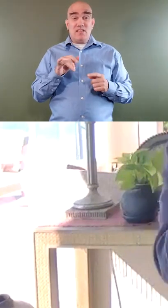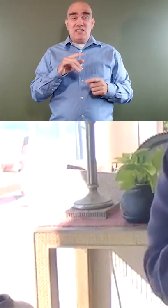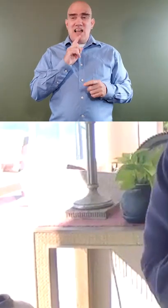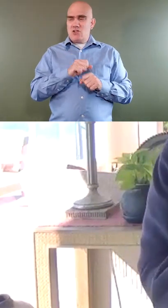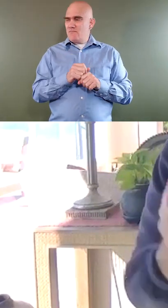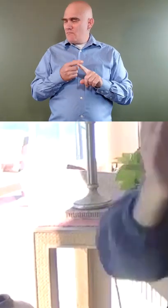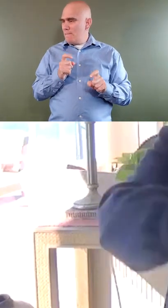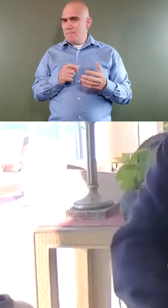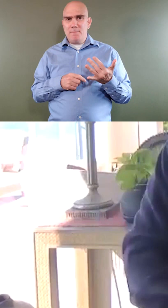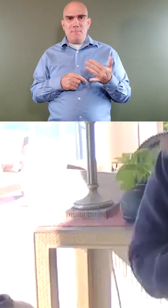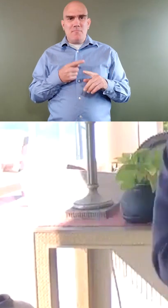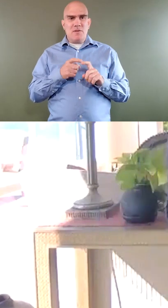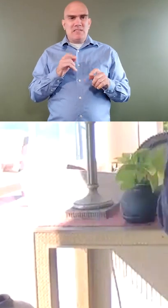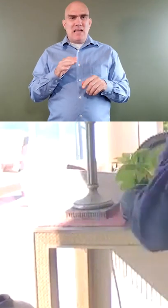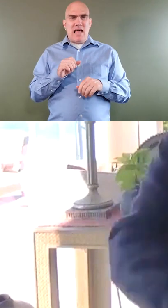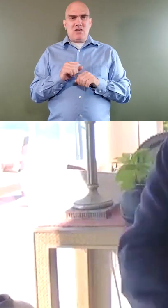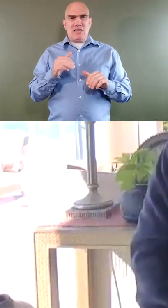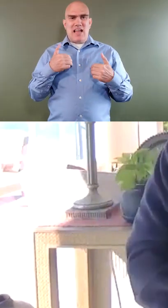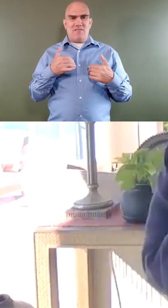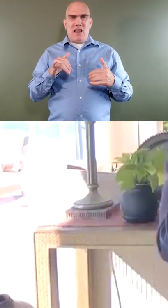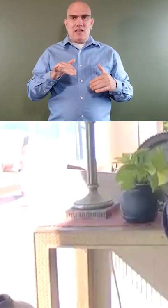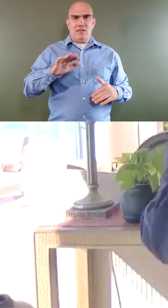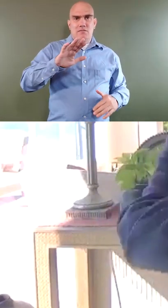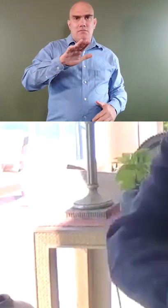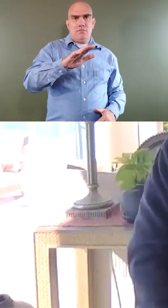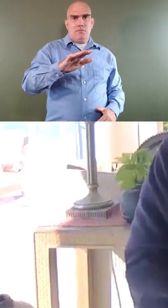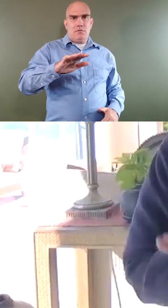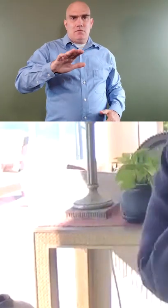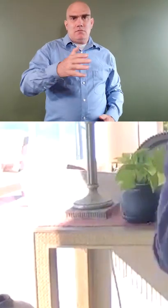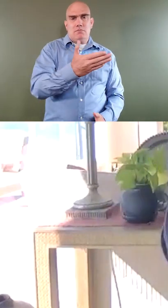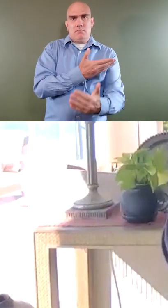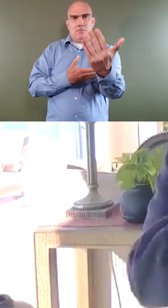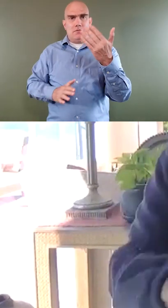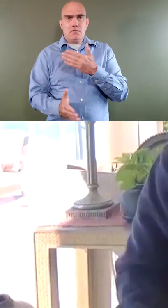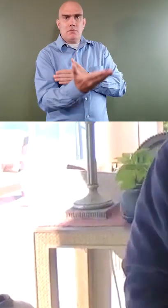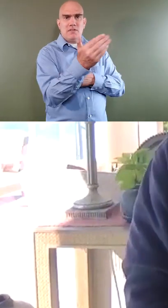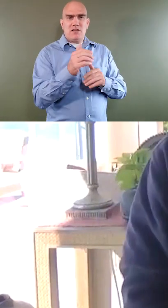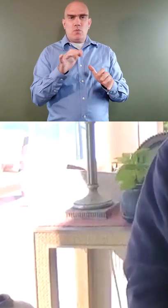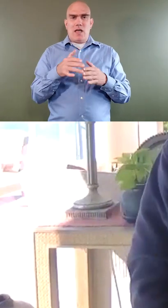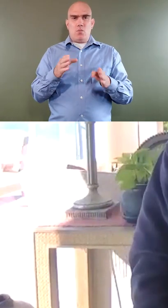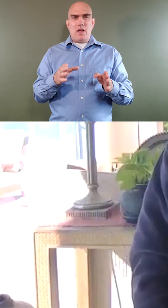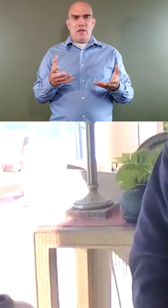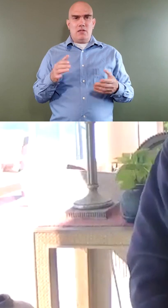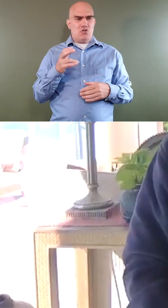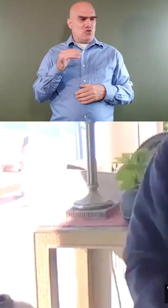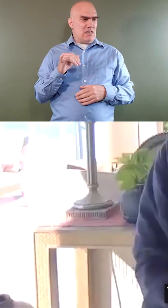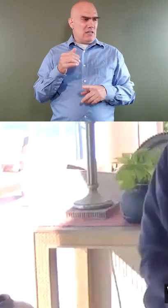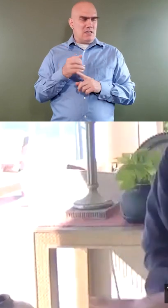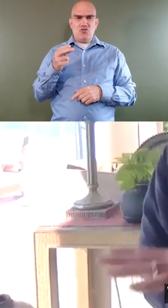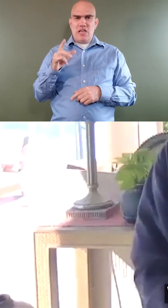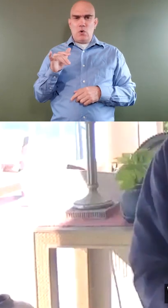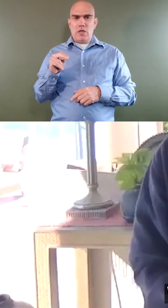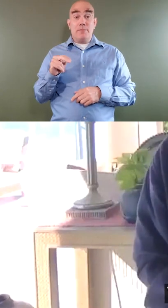actually from, there's an exercise you can do it this way. It's not Tai Chi, it's Shaolin, where